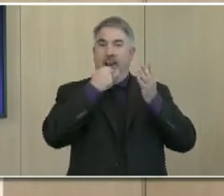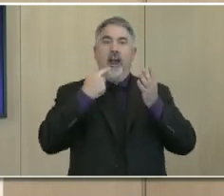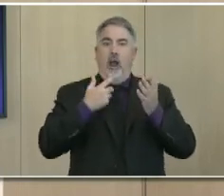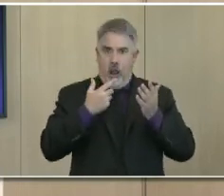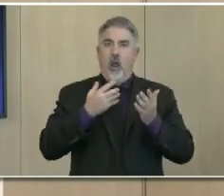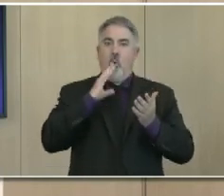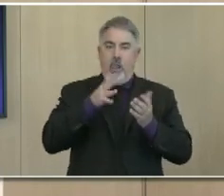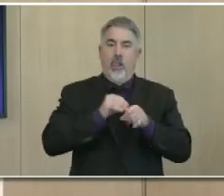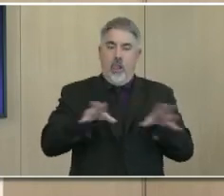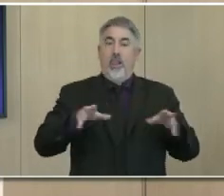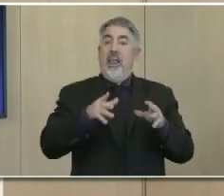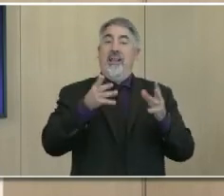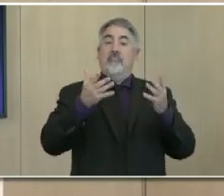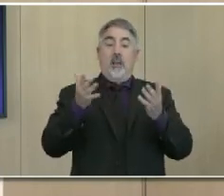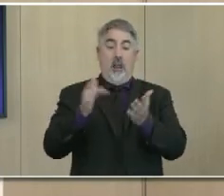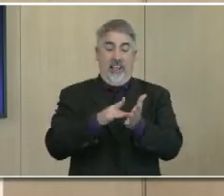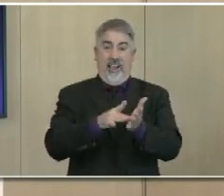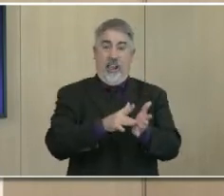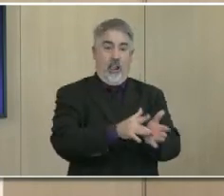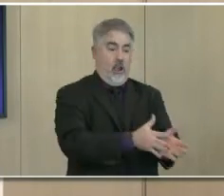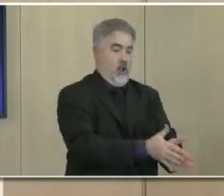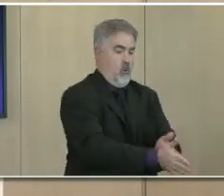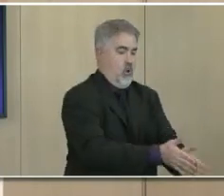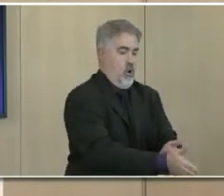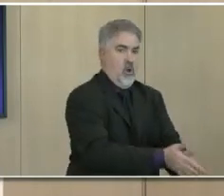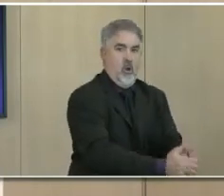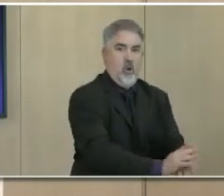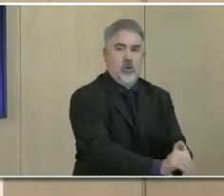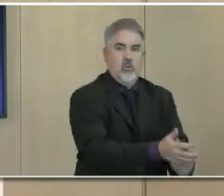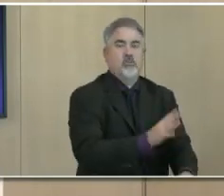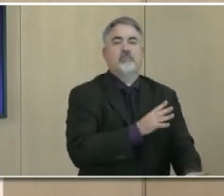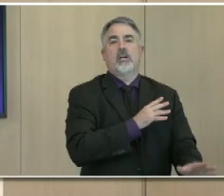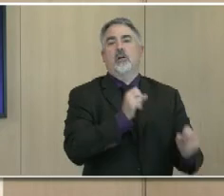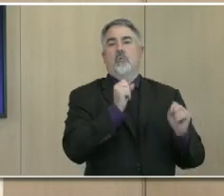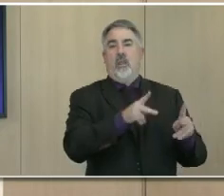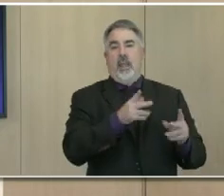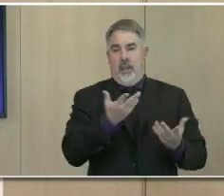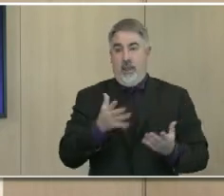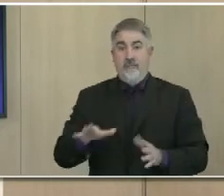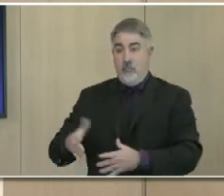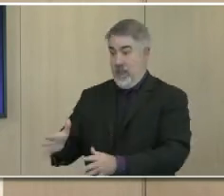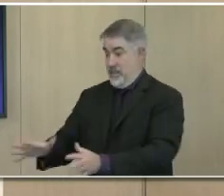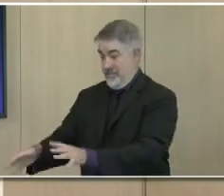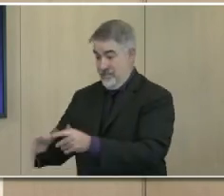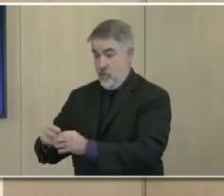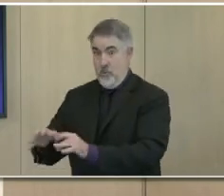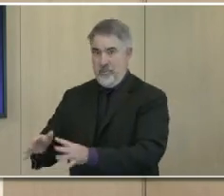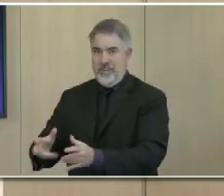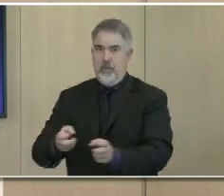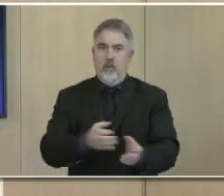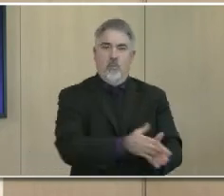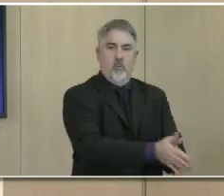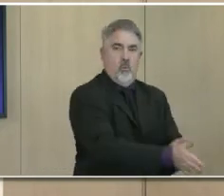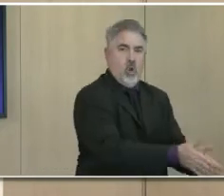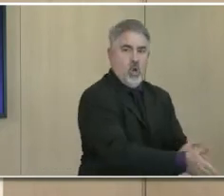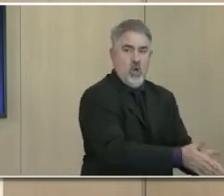in the environment, touching knobs, ATM keypads,